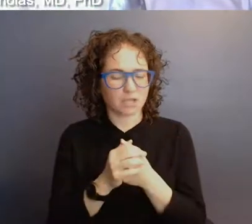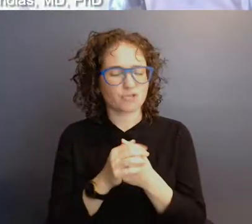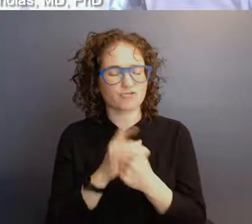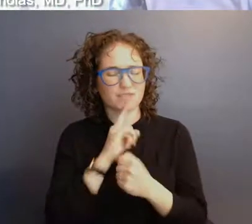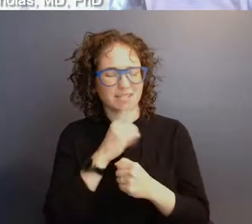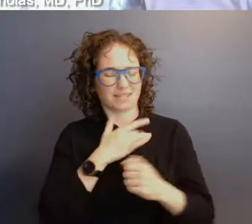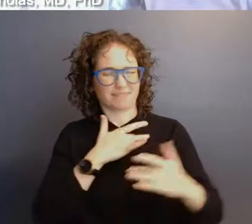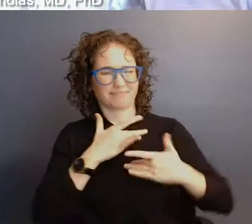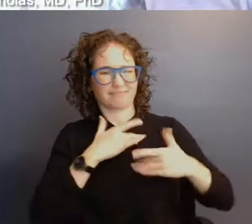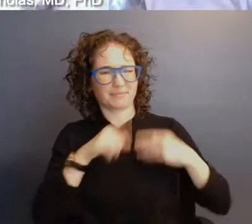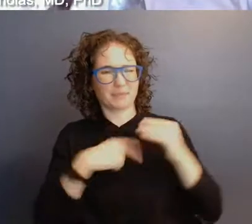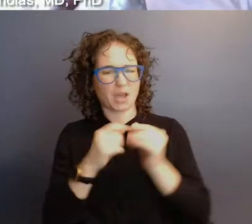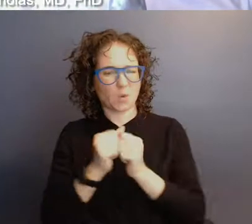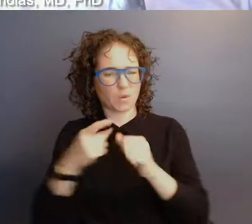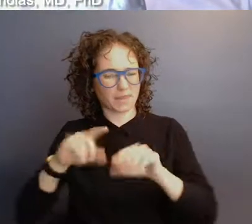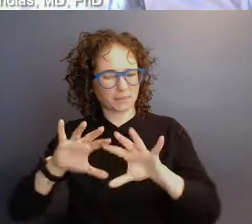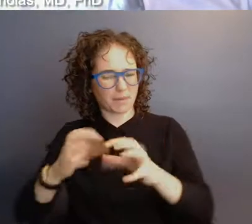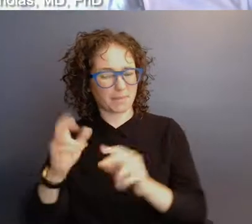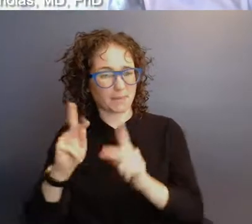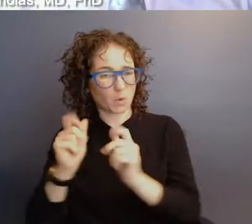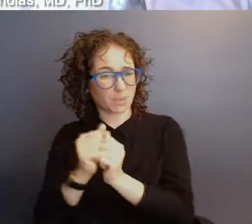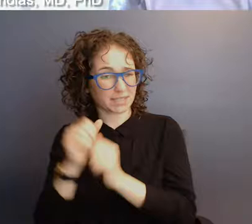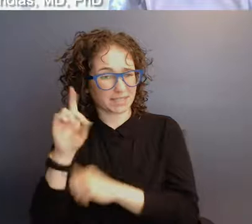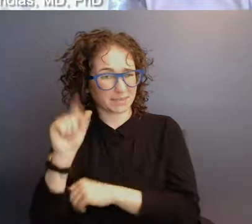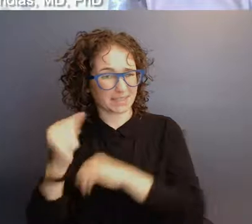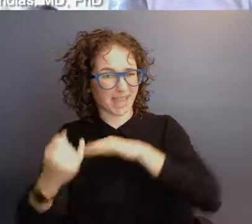with our population of persons with disabilities is isolation.